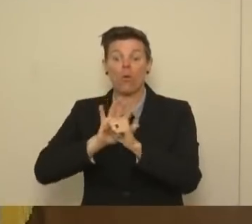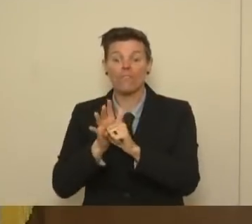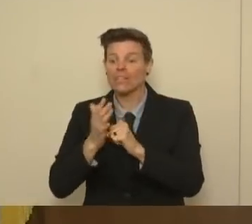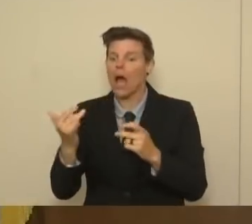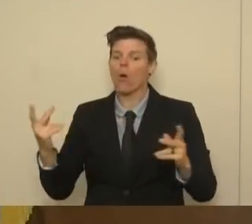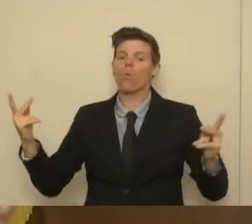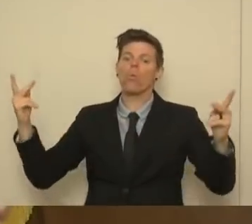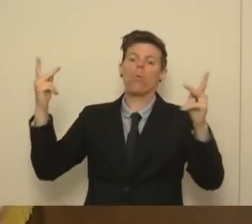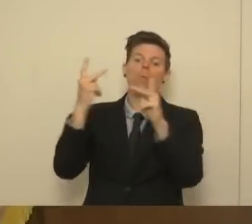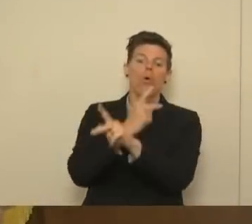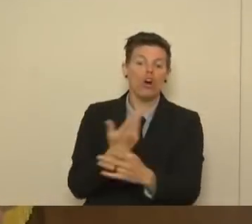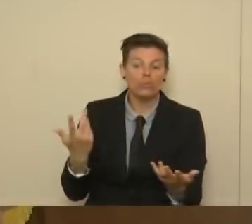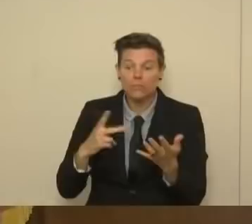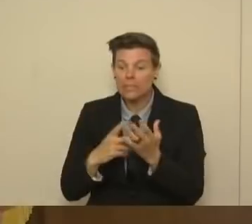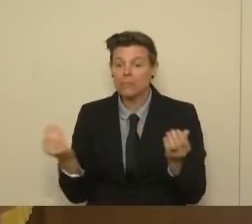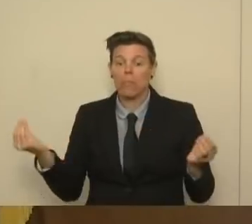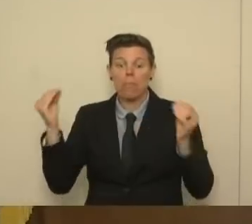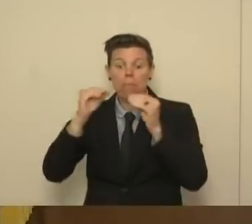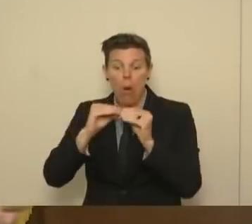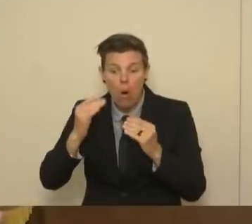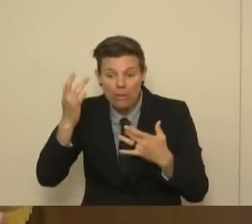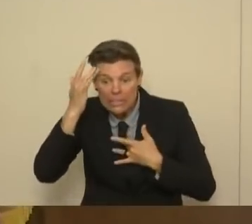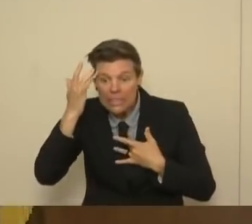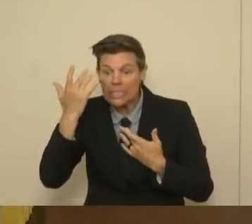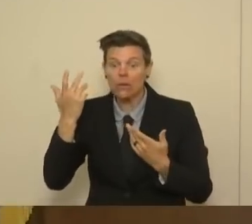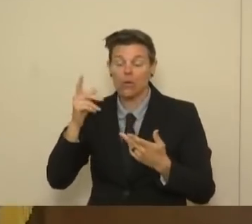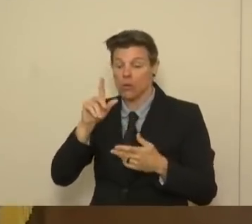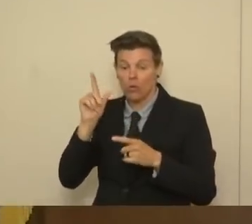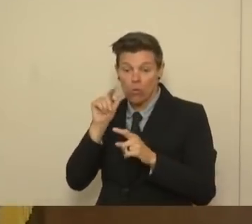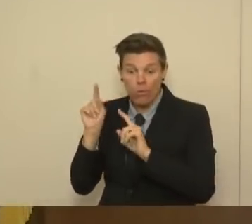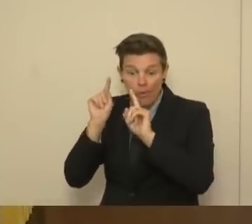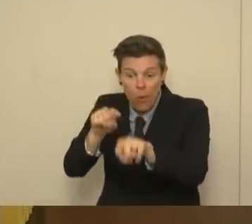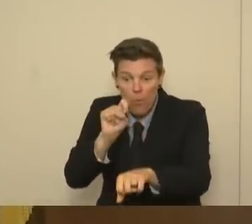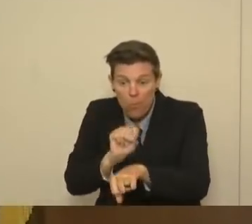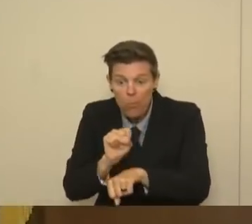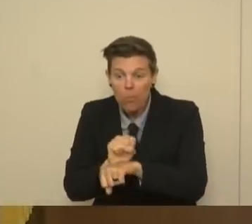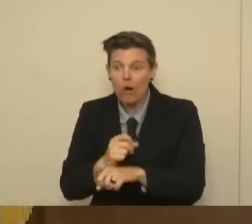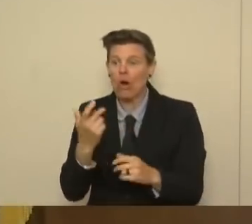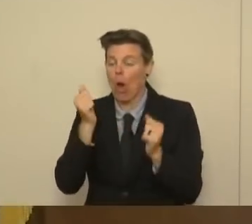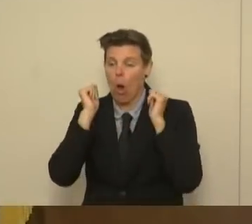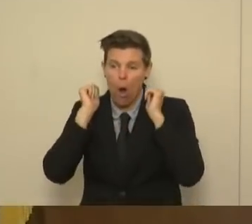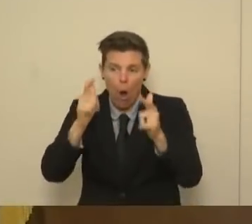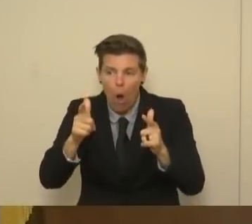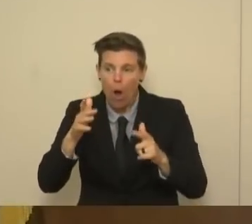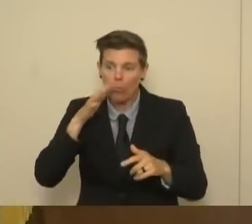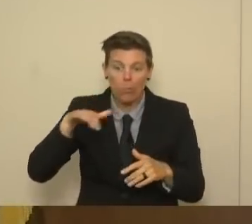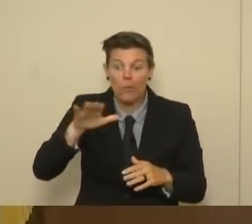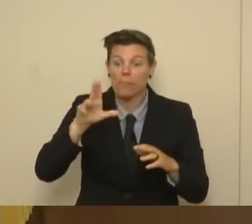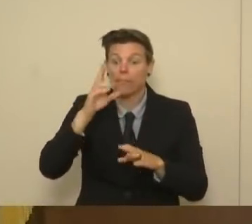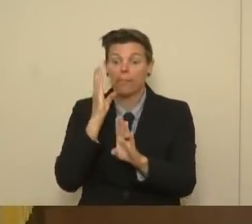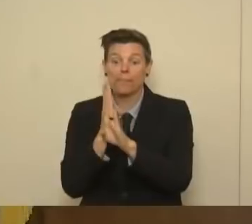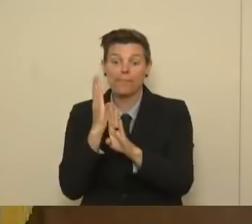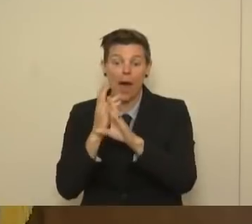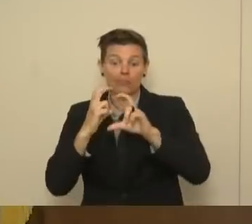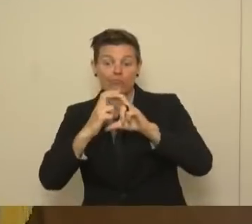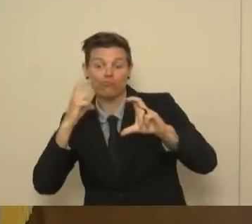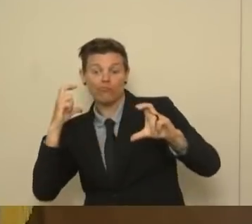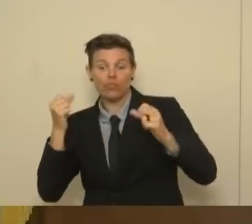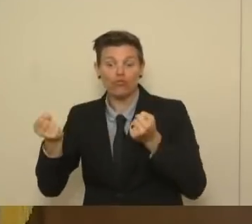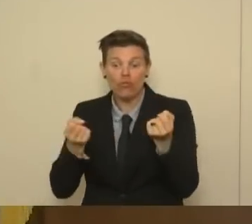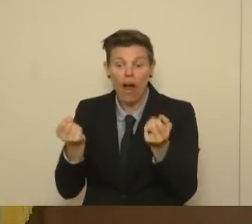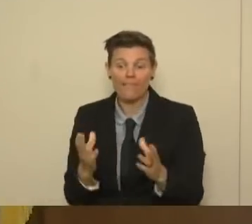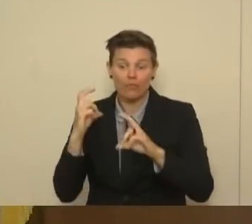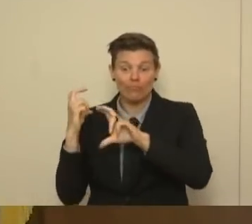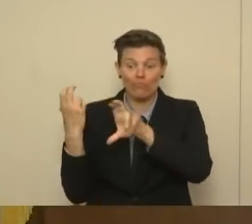school to make the school work during the day. So it's everyone. Bus drivers, everyone. We can't, just